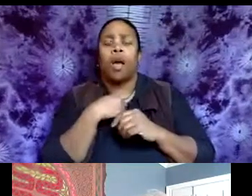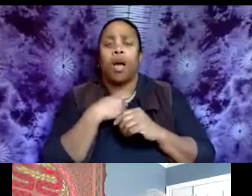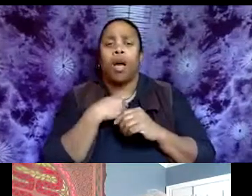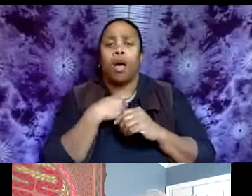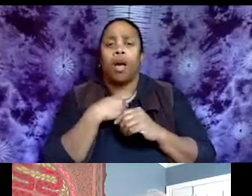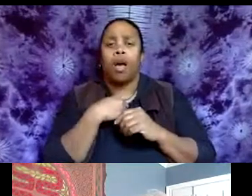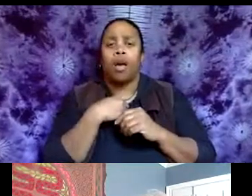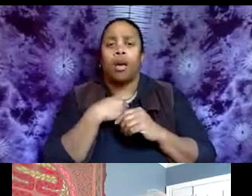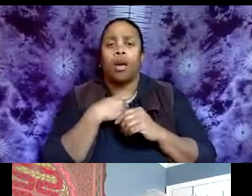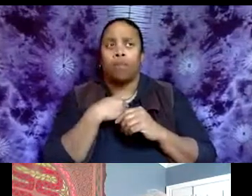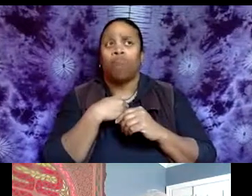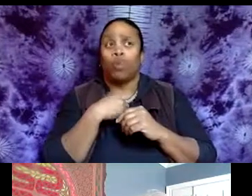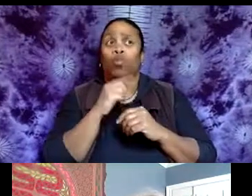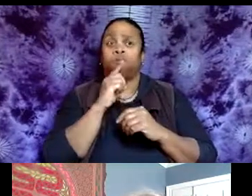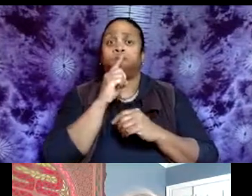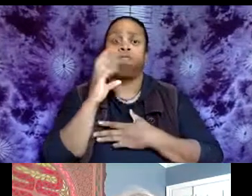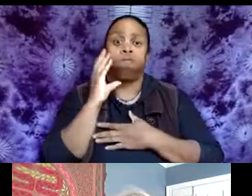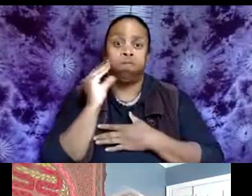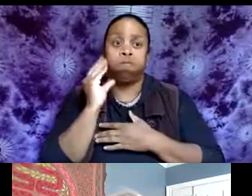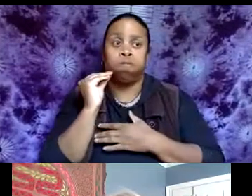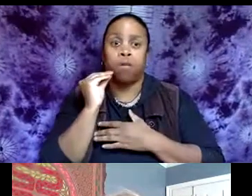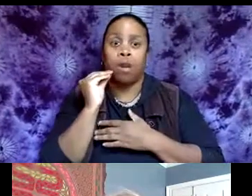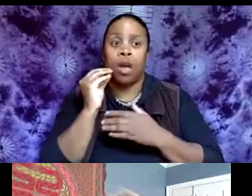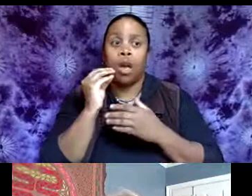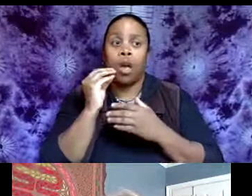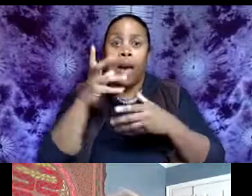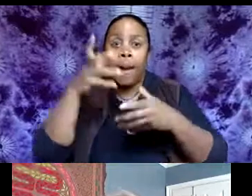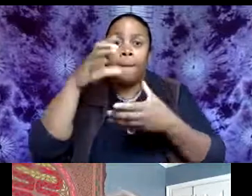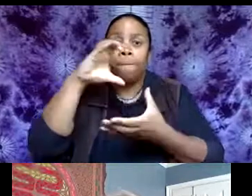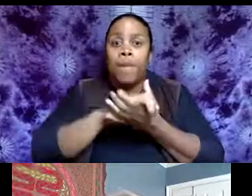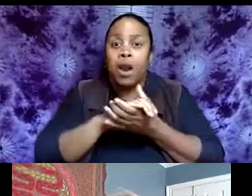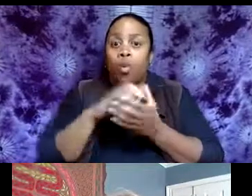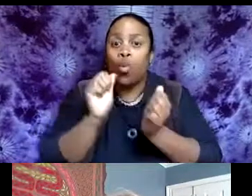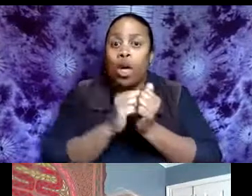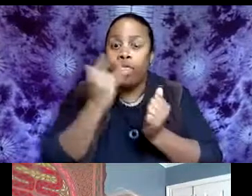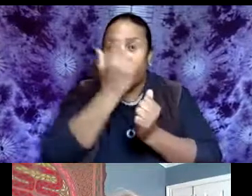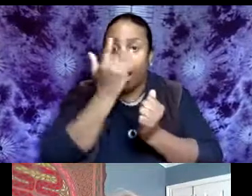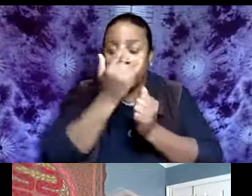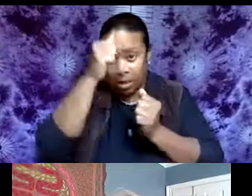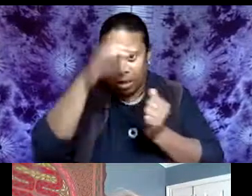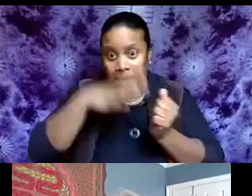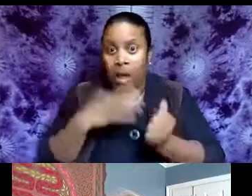definitely was in my marriage was definitely with a narcissistic man. I mean, he was diagnosed narcissist.